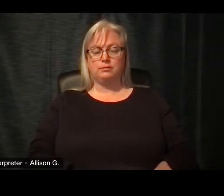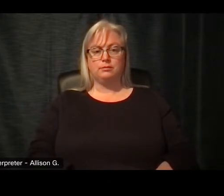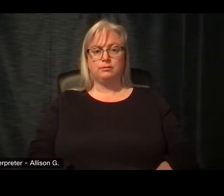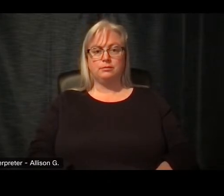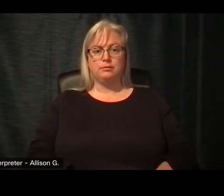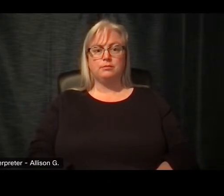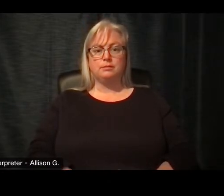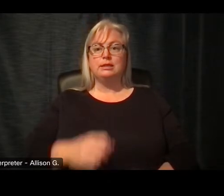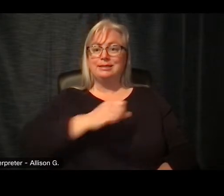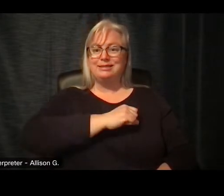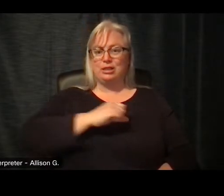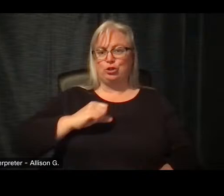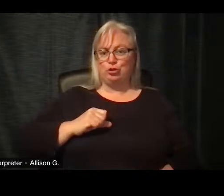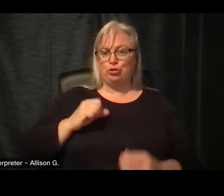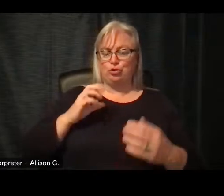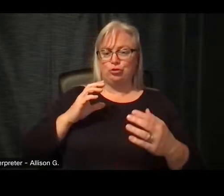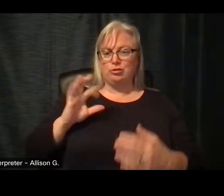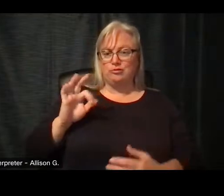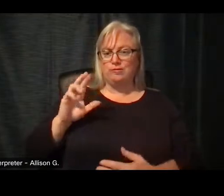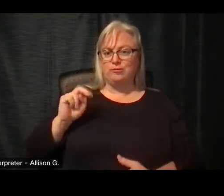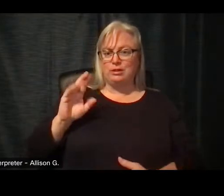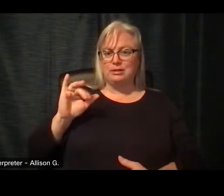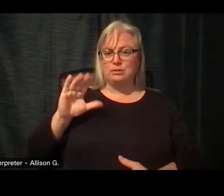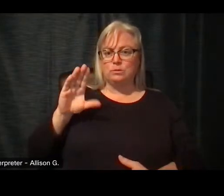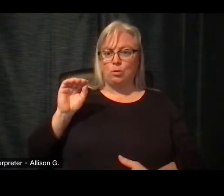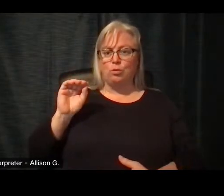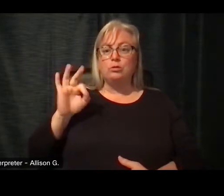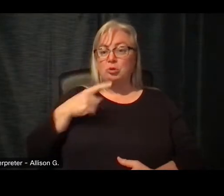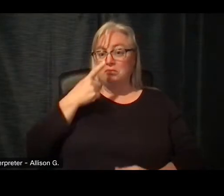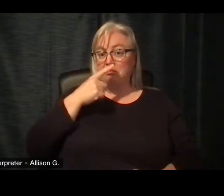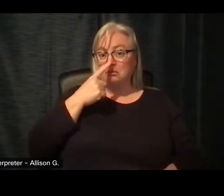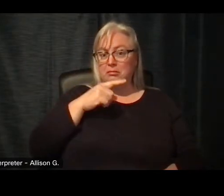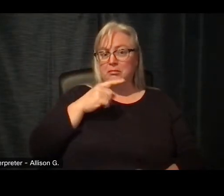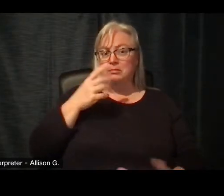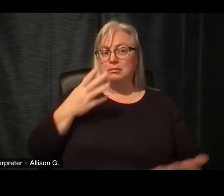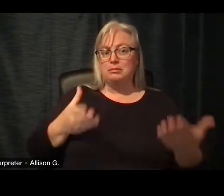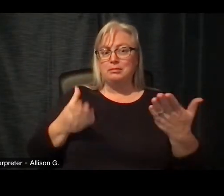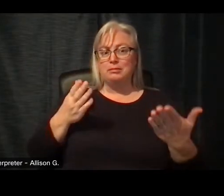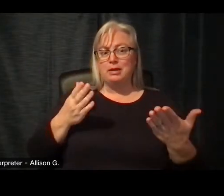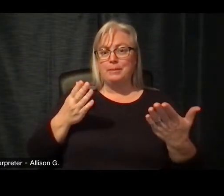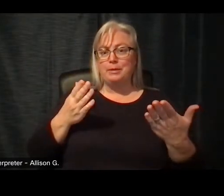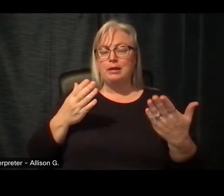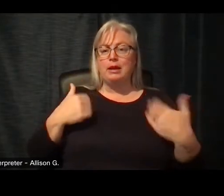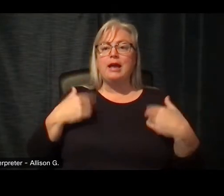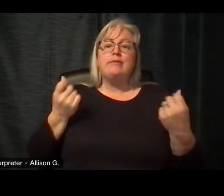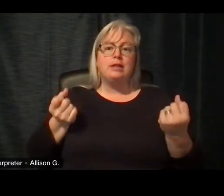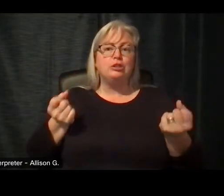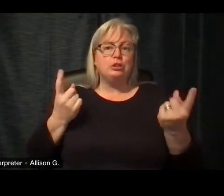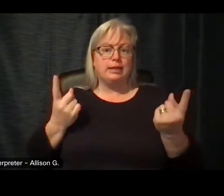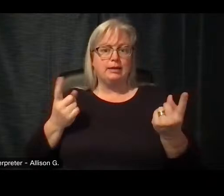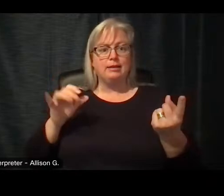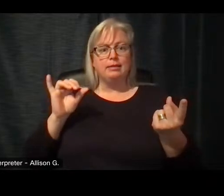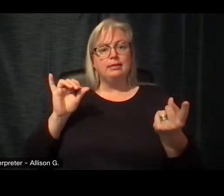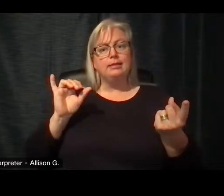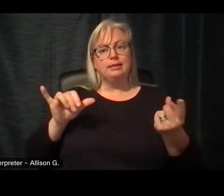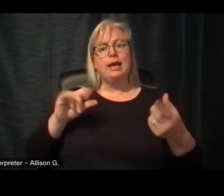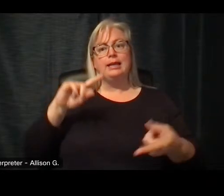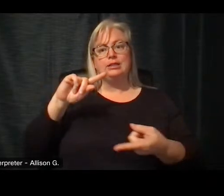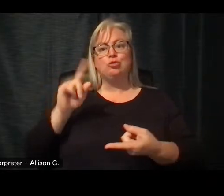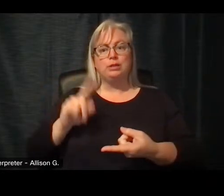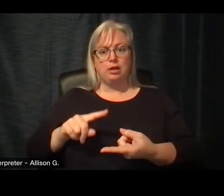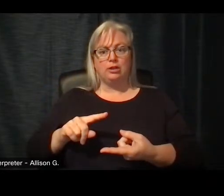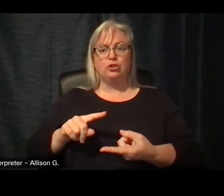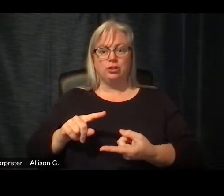So if we could just have an understanding that that is a